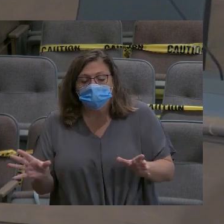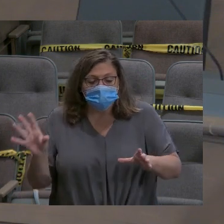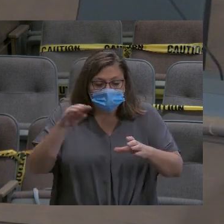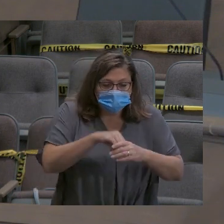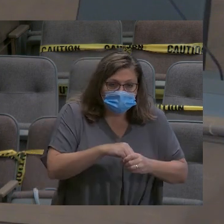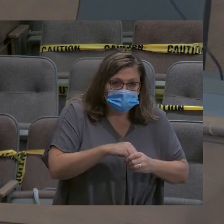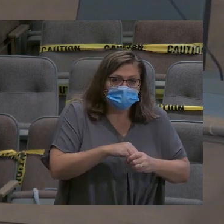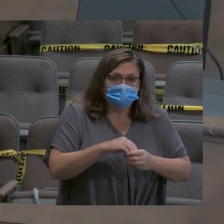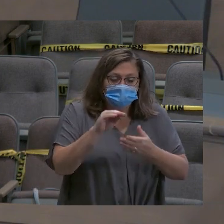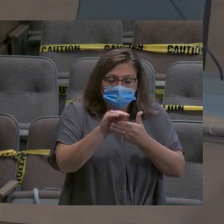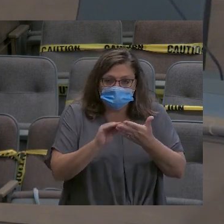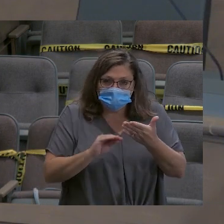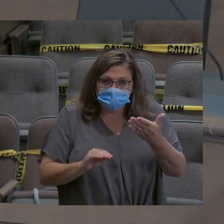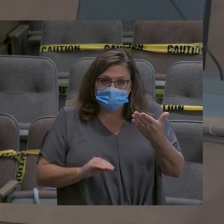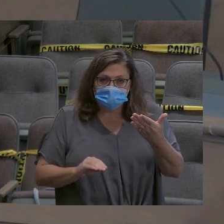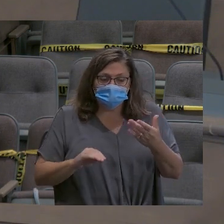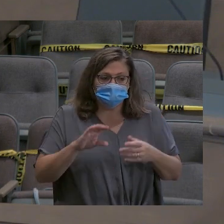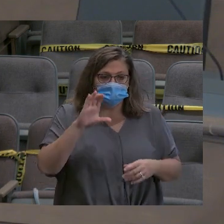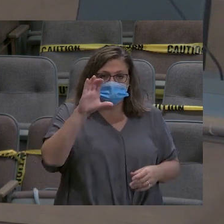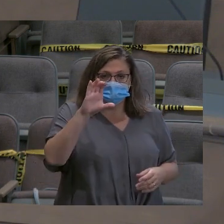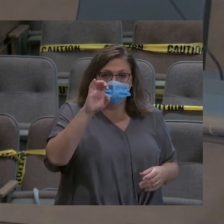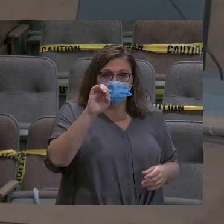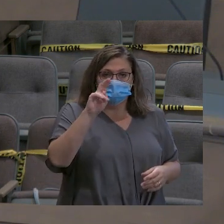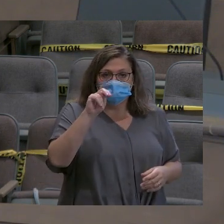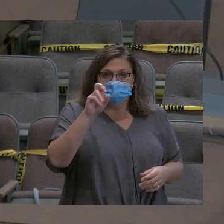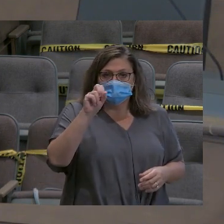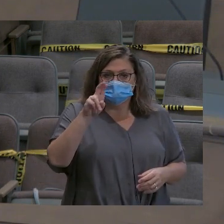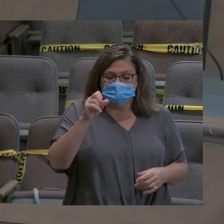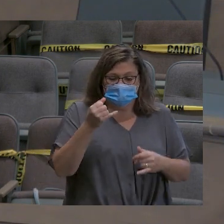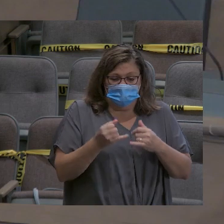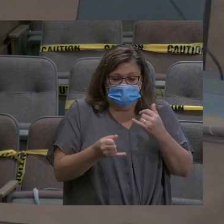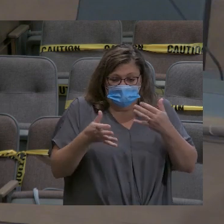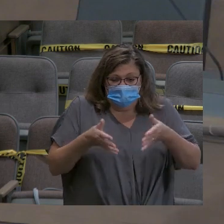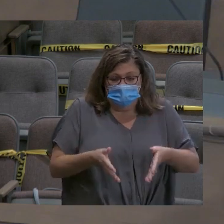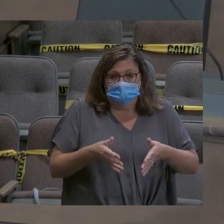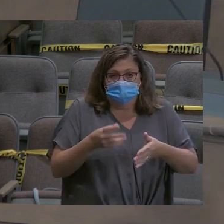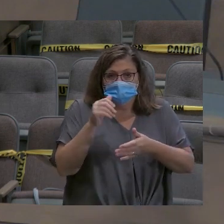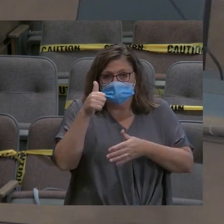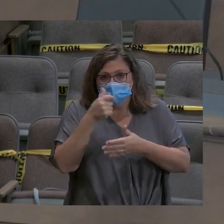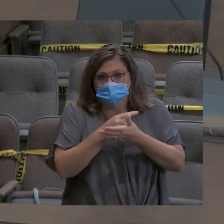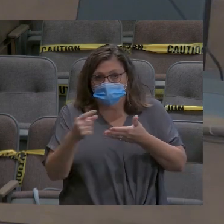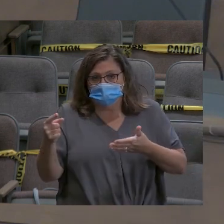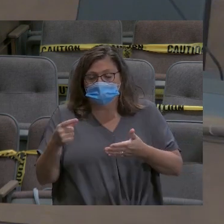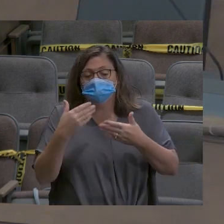in the last few weeks of the census count. Thank you.